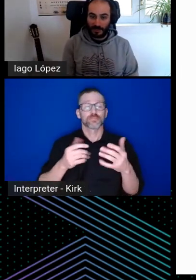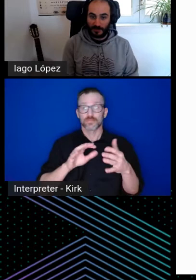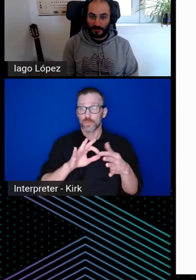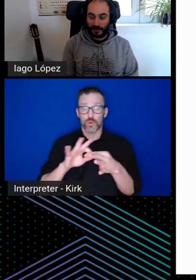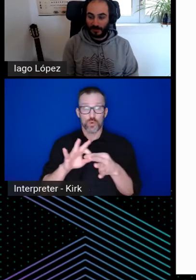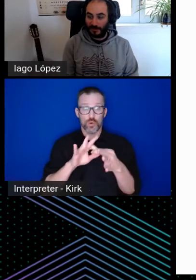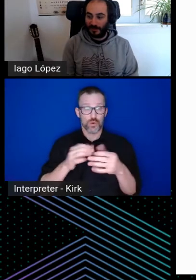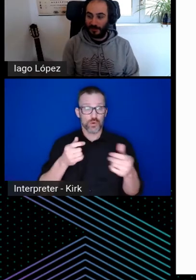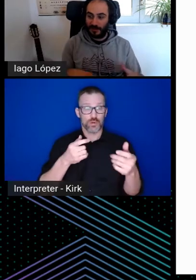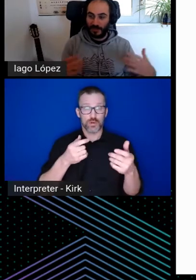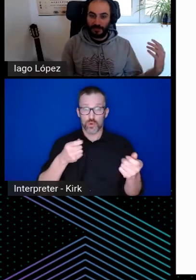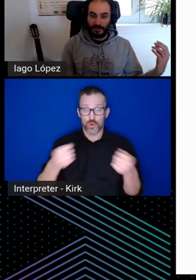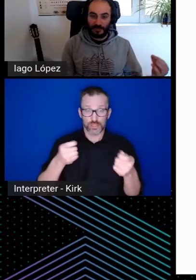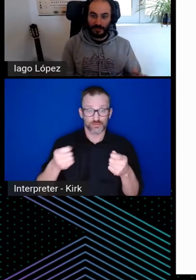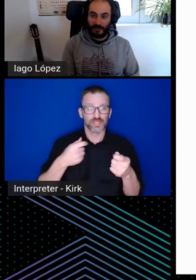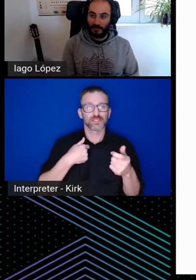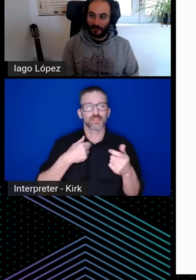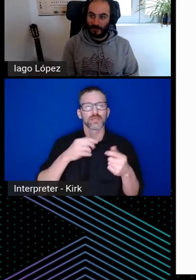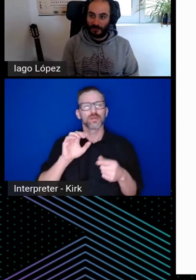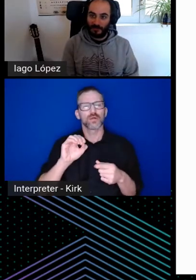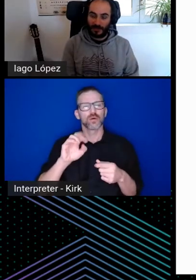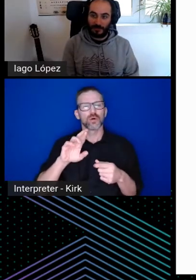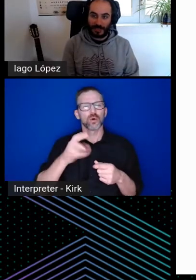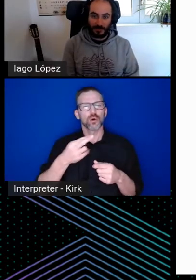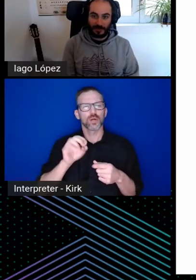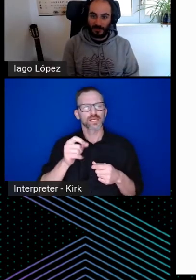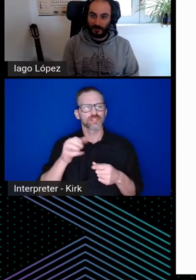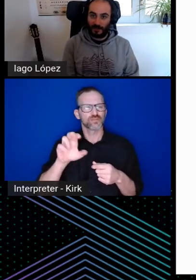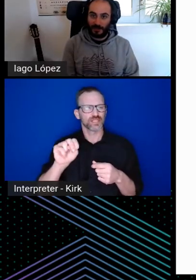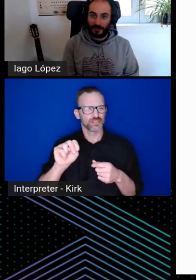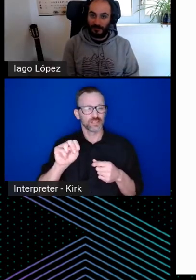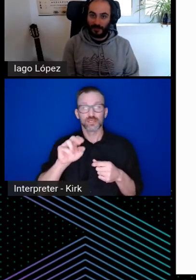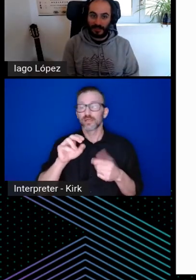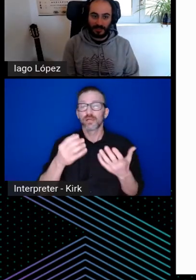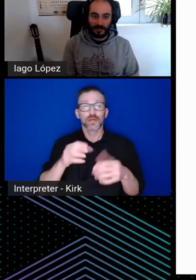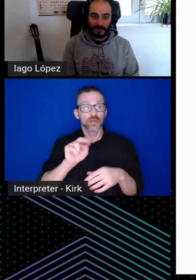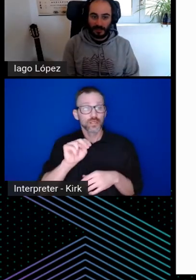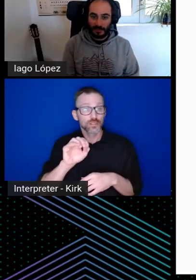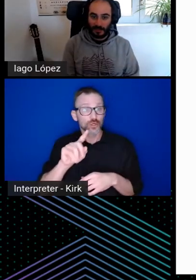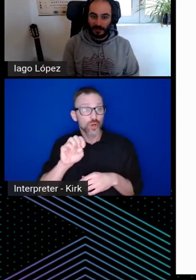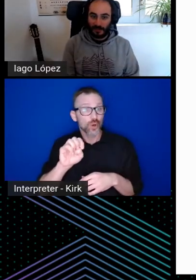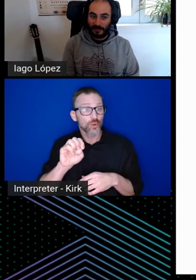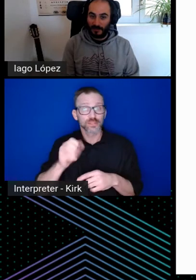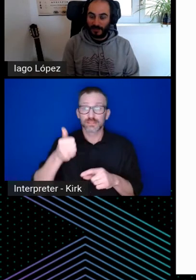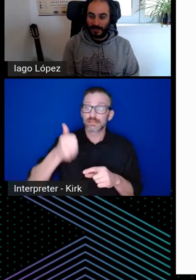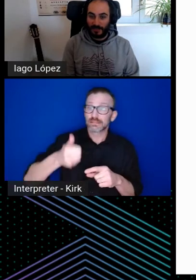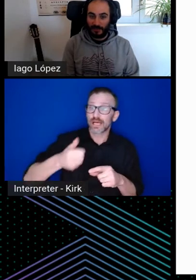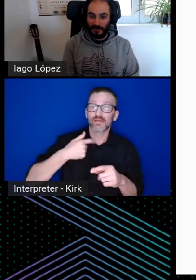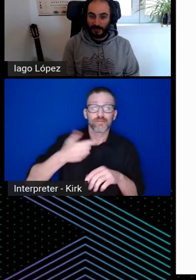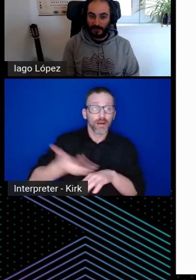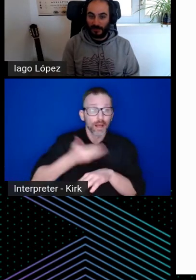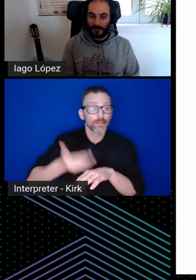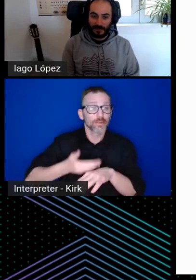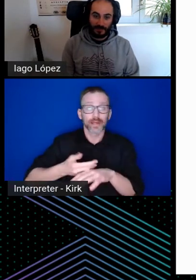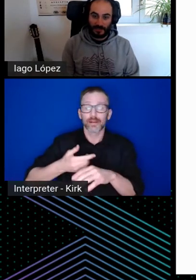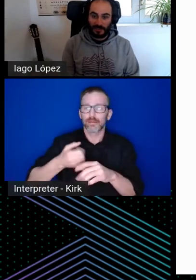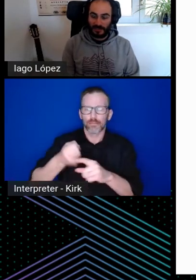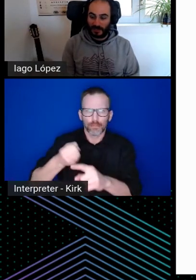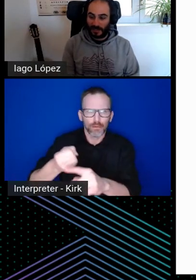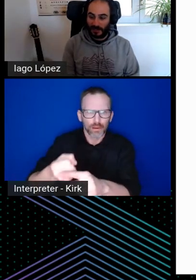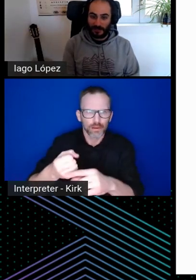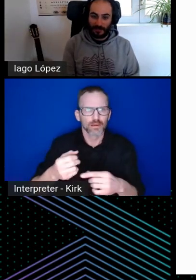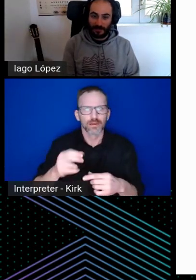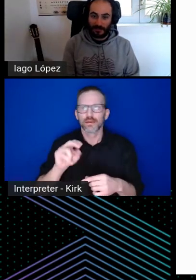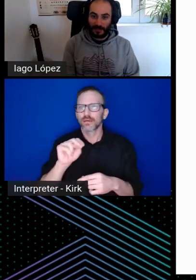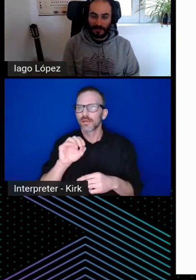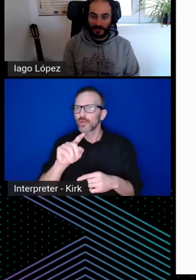don't want your nodes to update at random times or when they feel like. You might end up with all your nodes updating at the